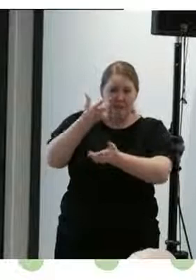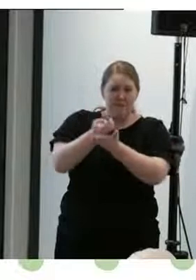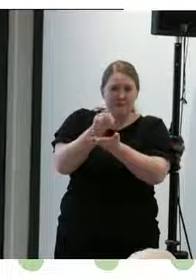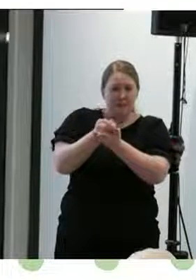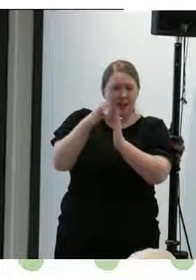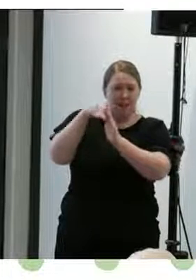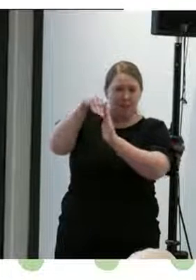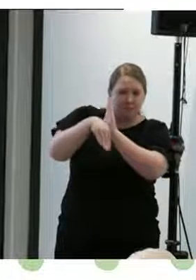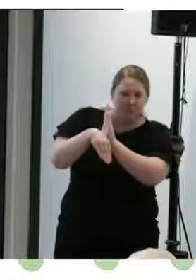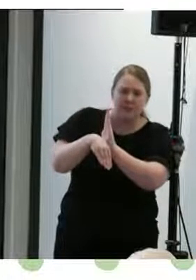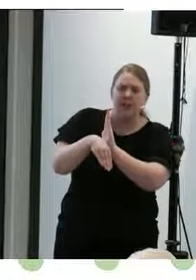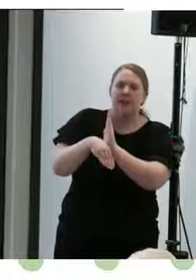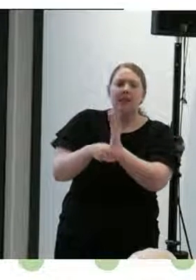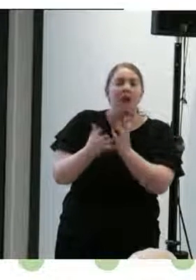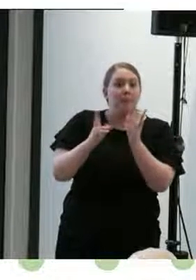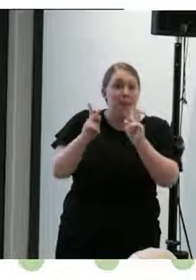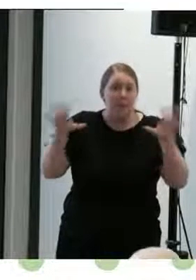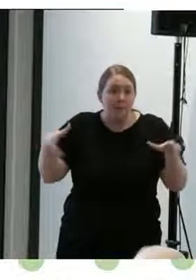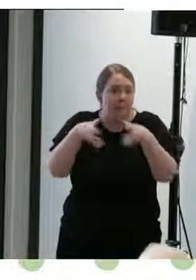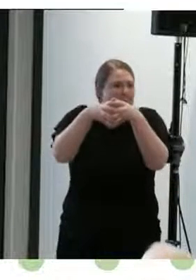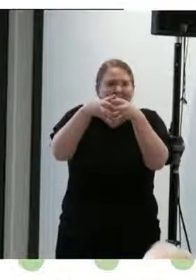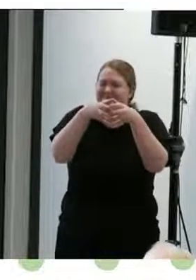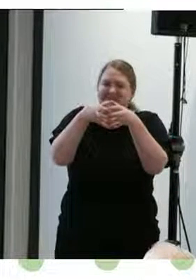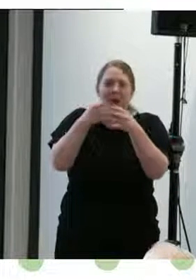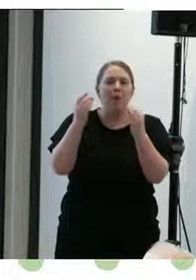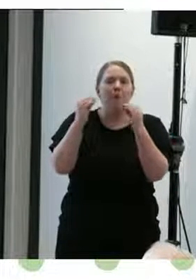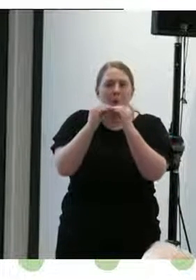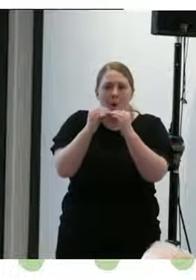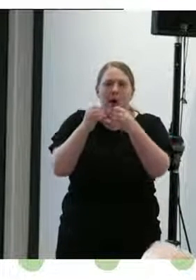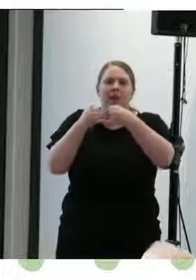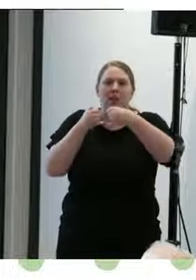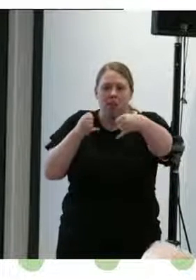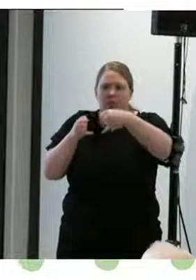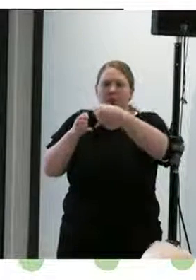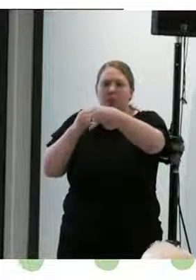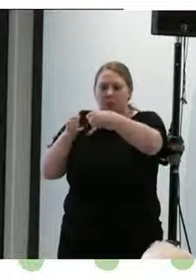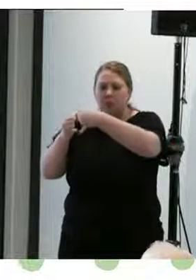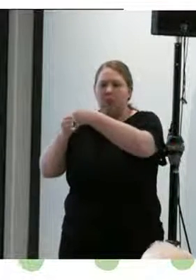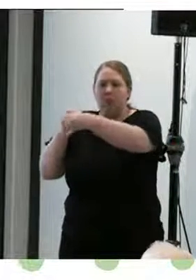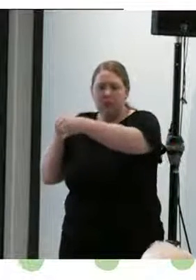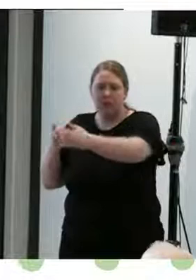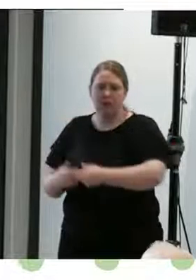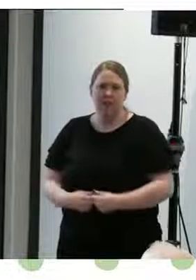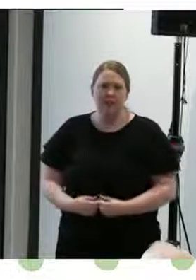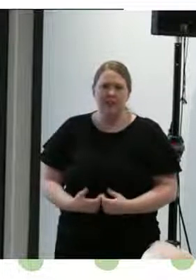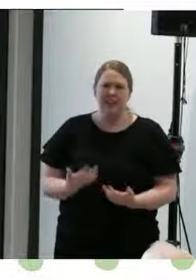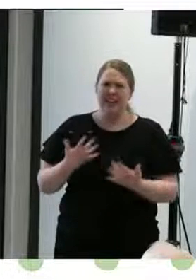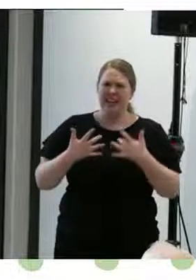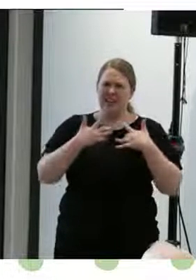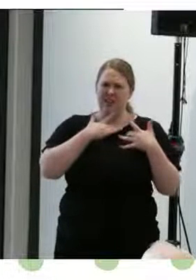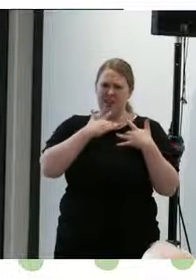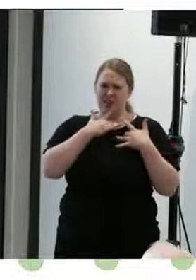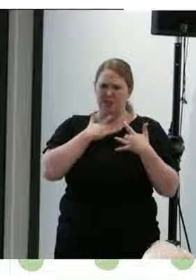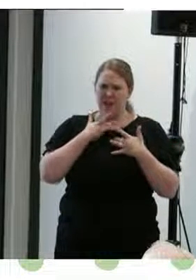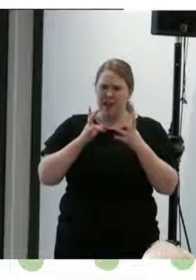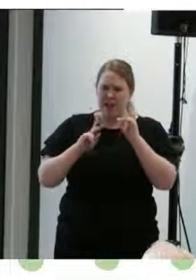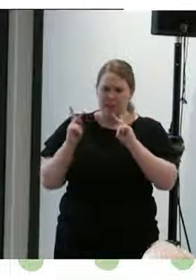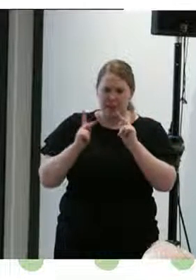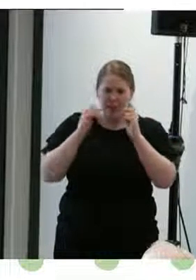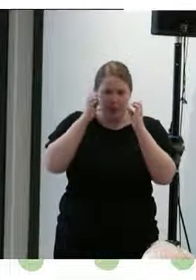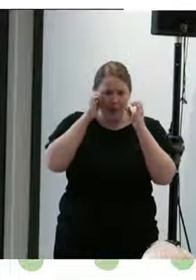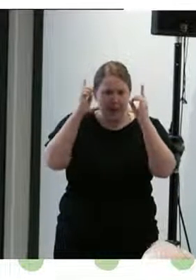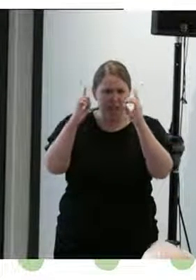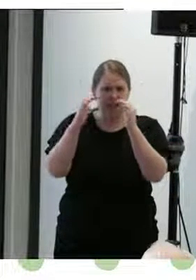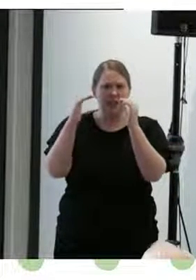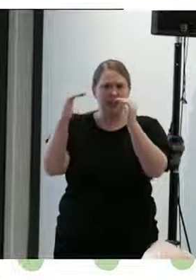see deepening racial and ethnic divides. And this is very concerning because people with lower levels of education and